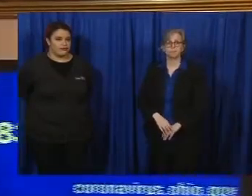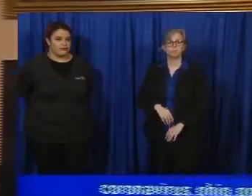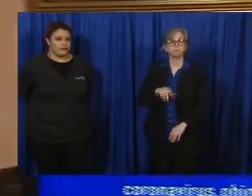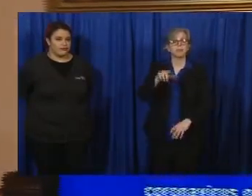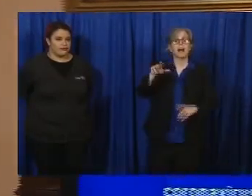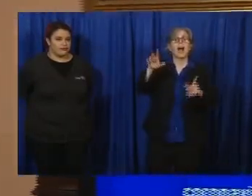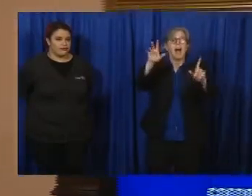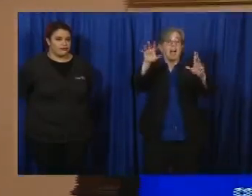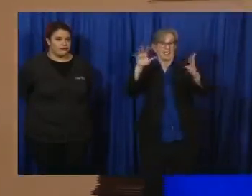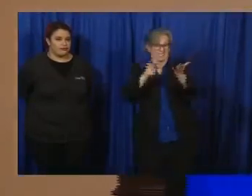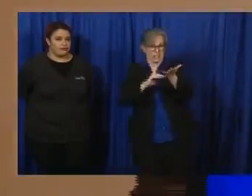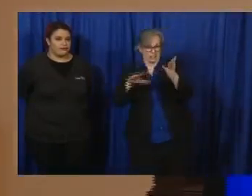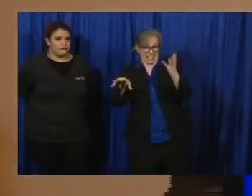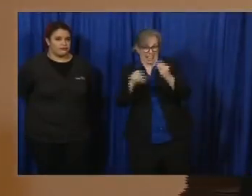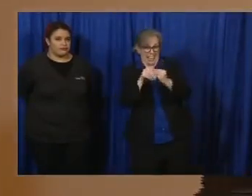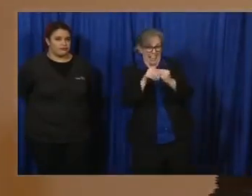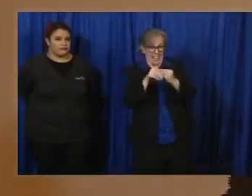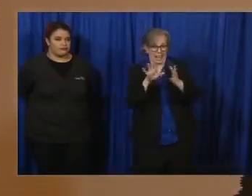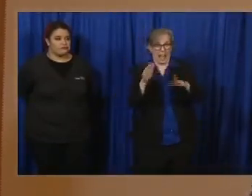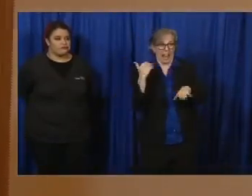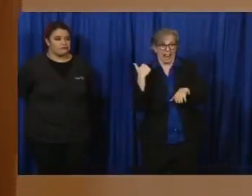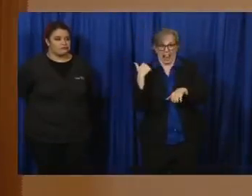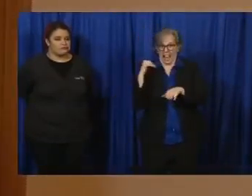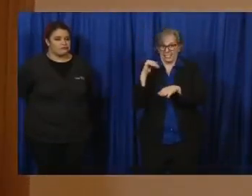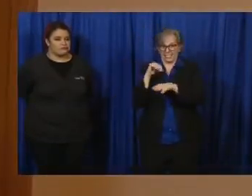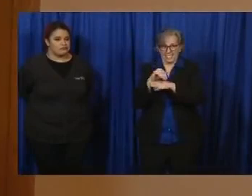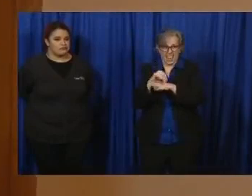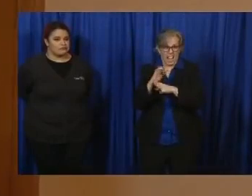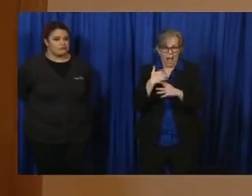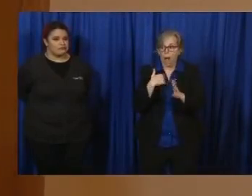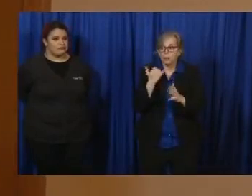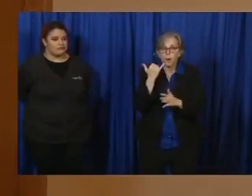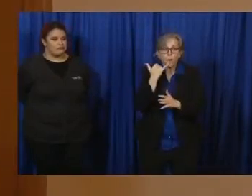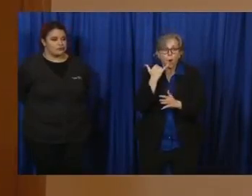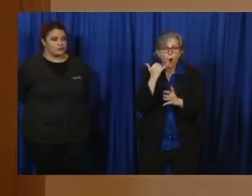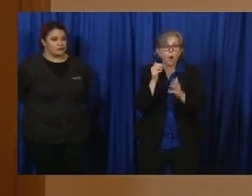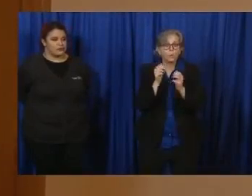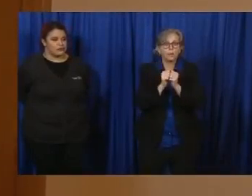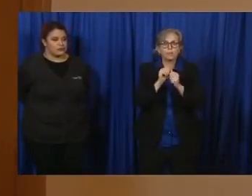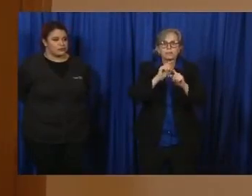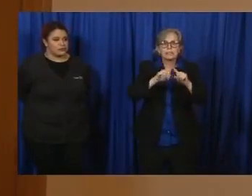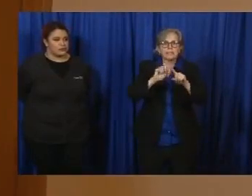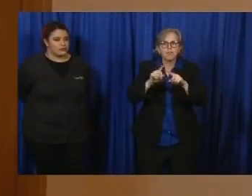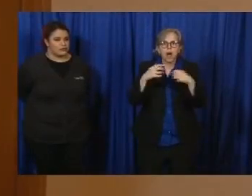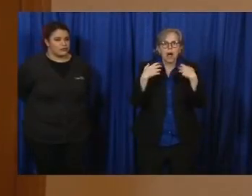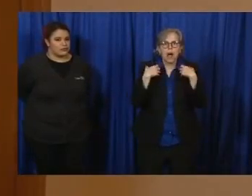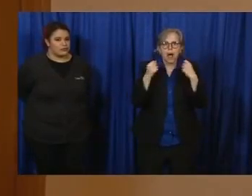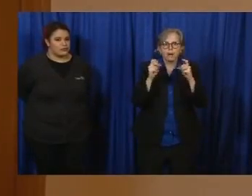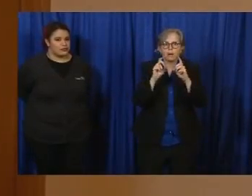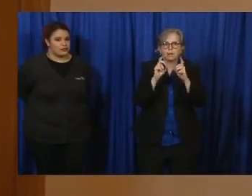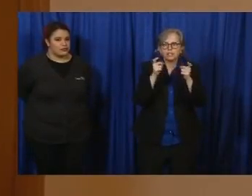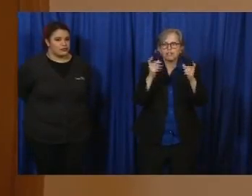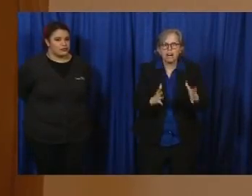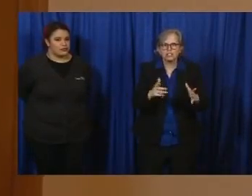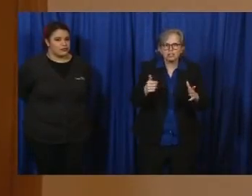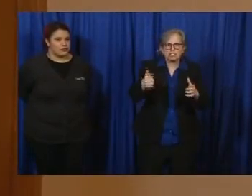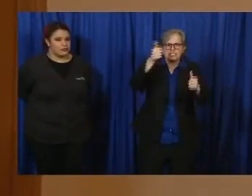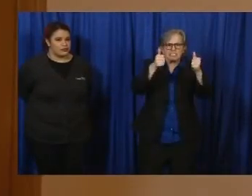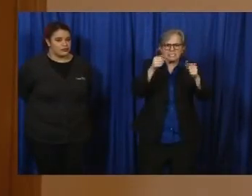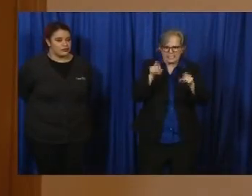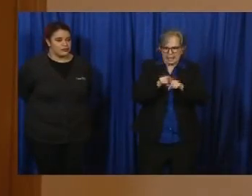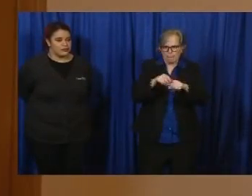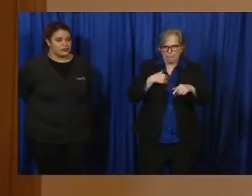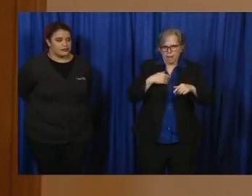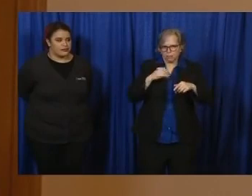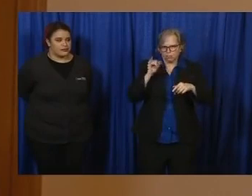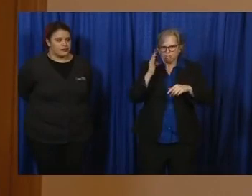I was on the phone just last night with all the health directors that are my position in these neighboring states as well. So we're